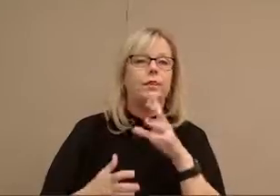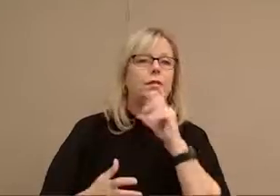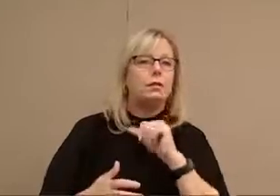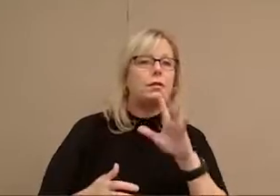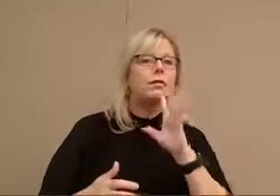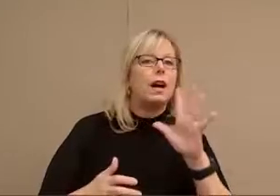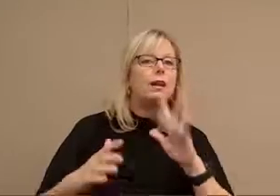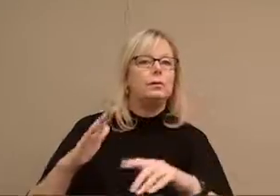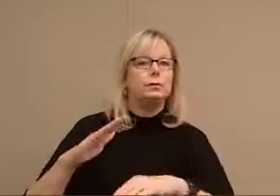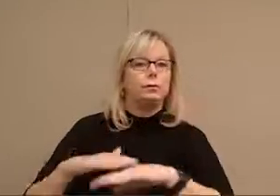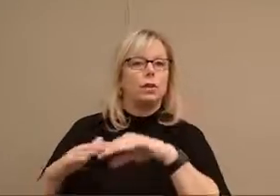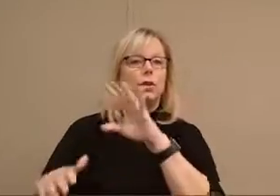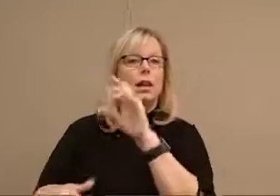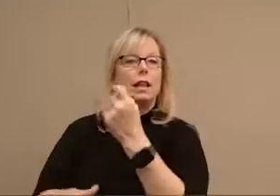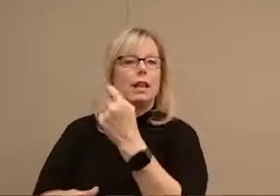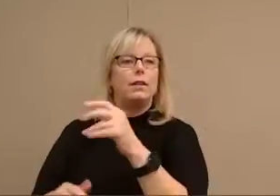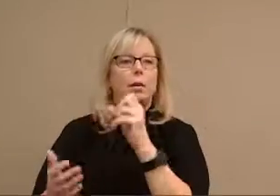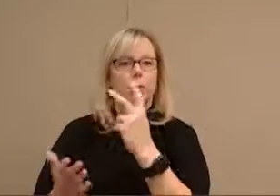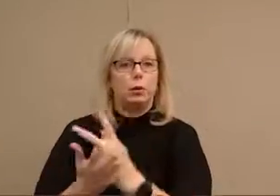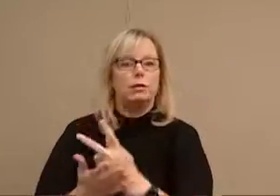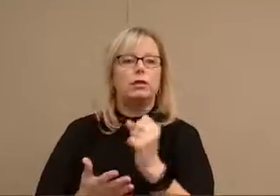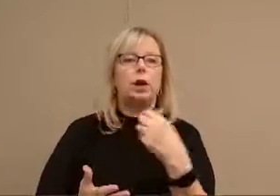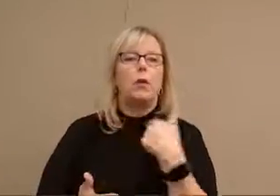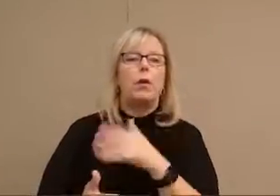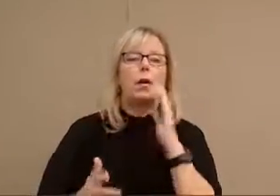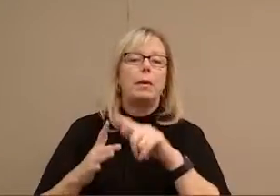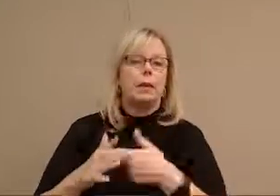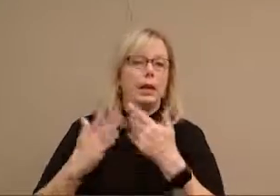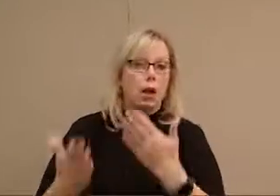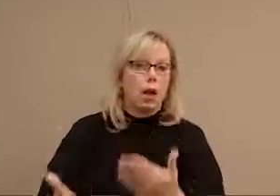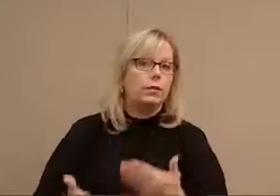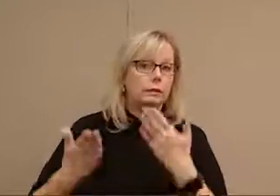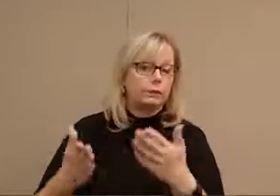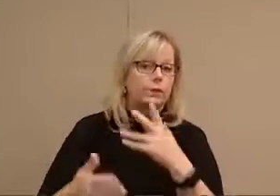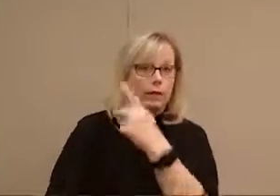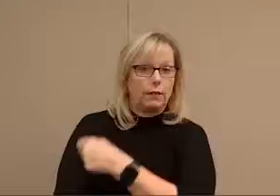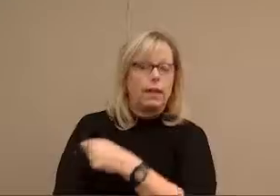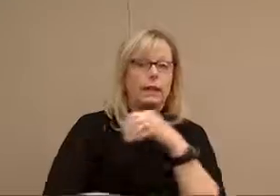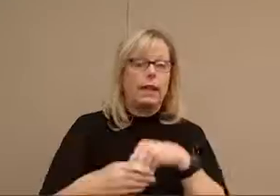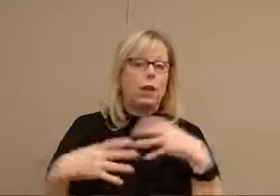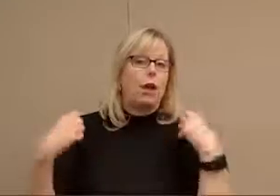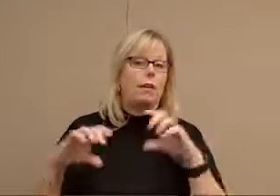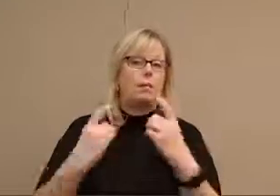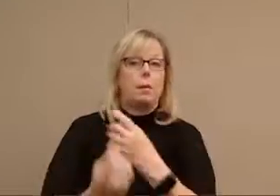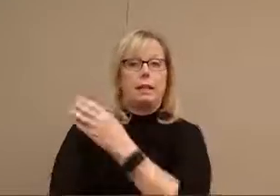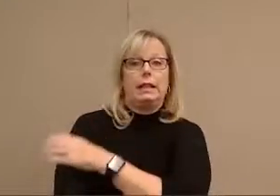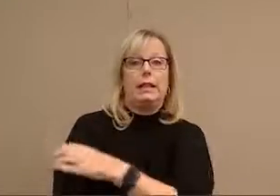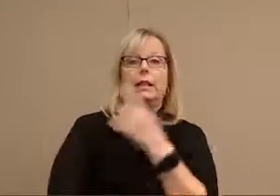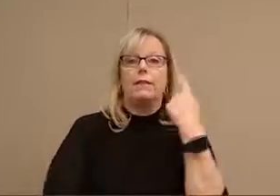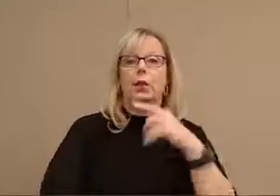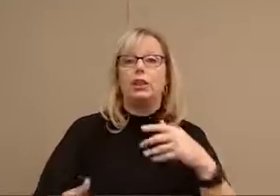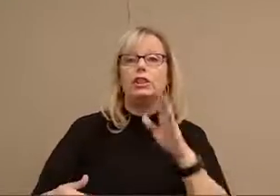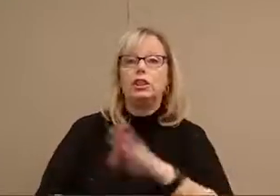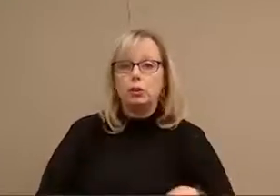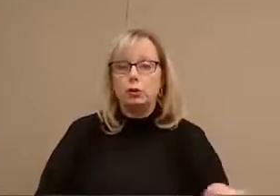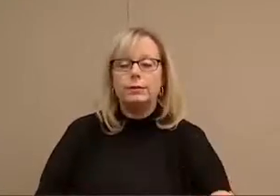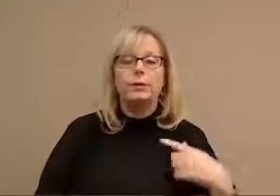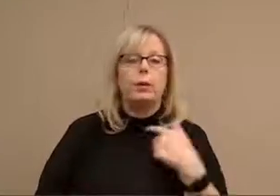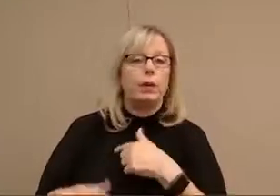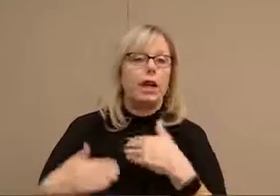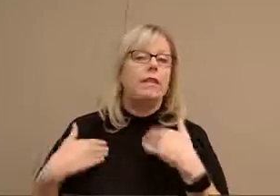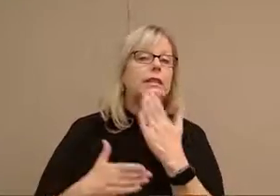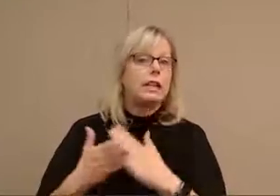for Pfizer vaccine was approved. So we will begin offering vaccine in our health department clinic for pediatrics. We do still have